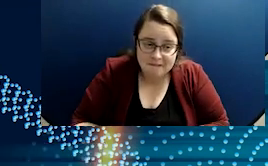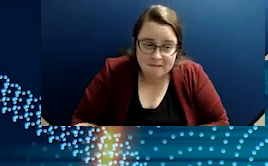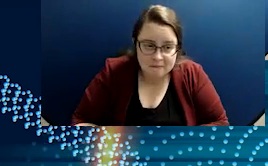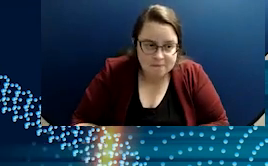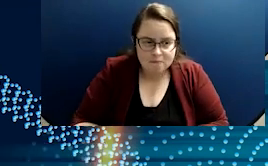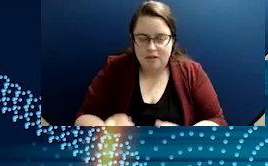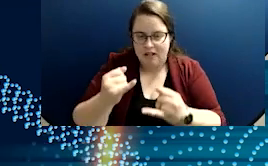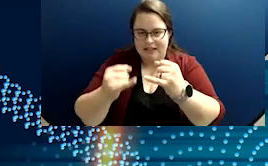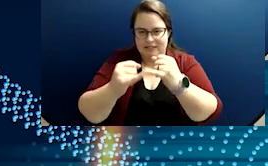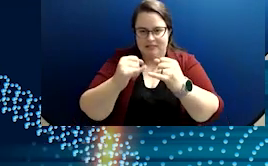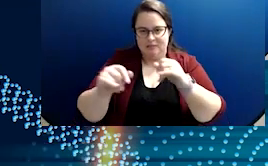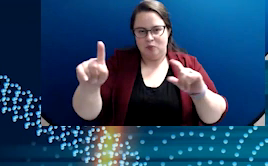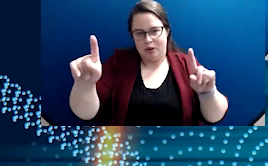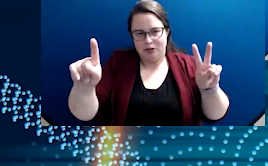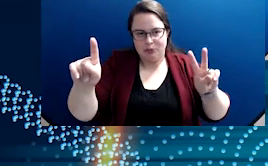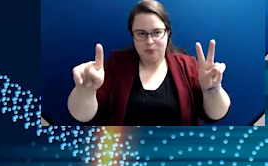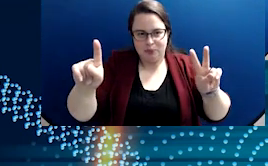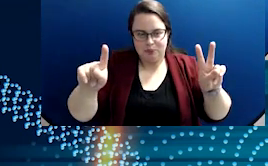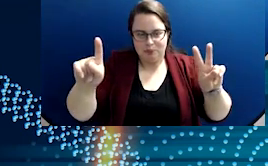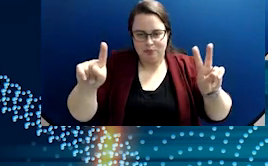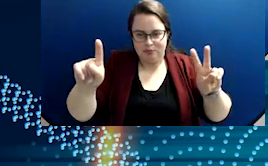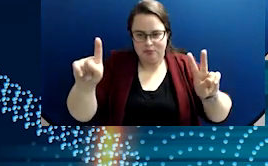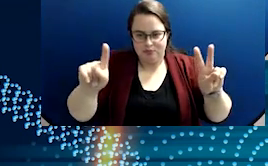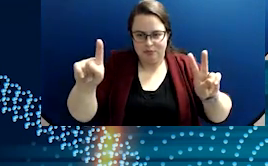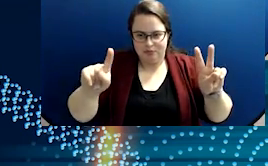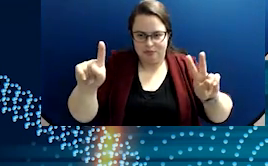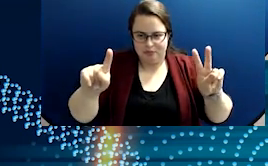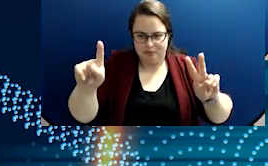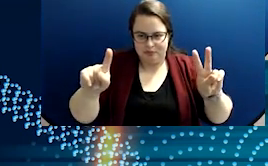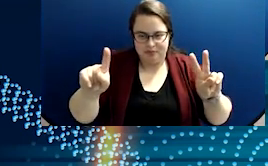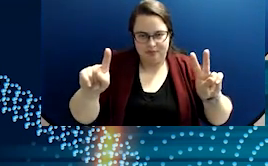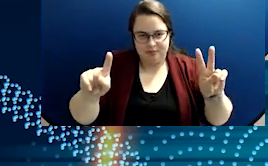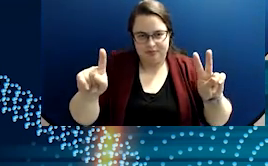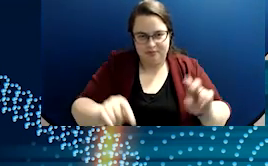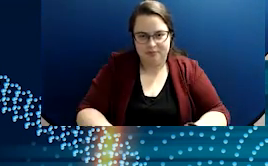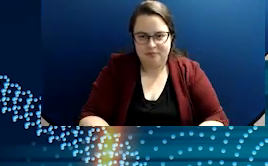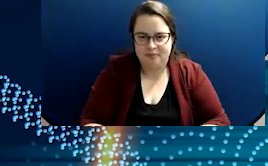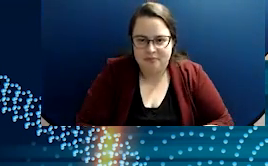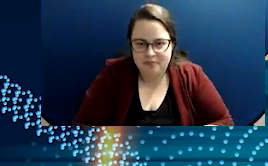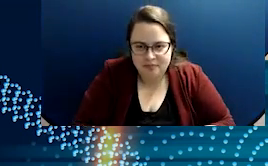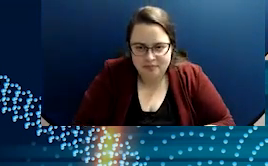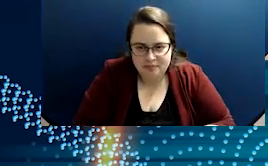right, last one here, okay? So same thing, 1 for AI, 2 for human.